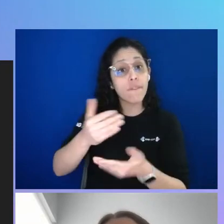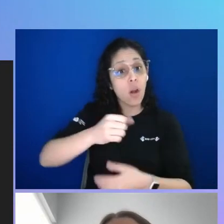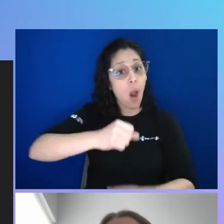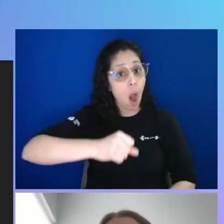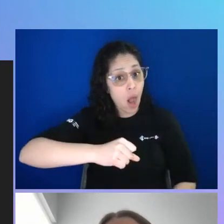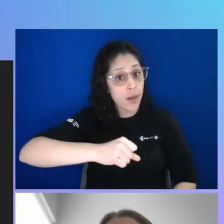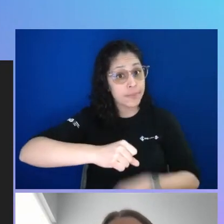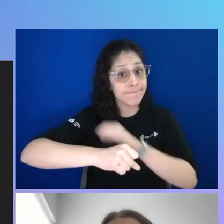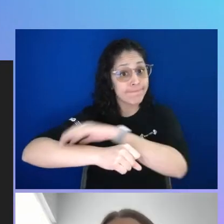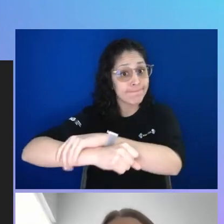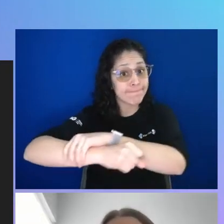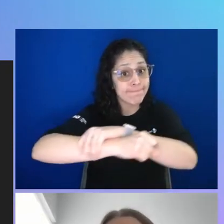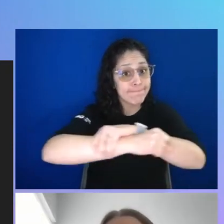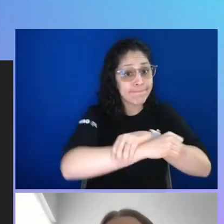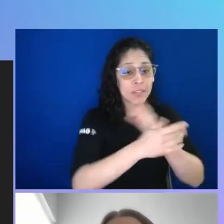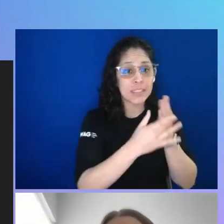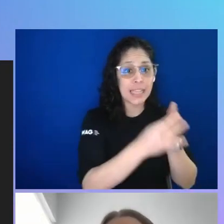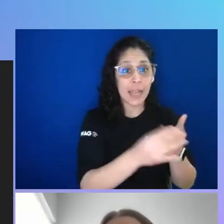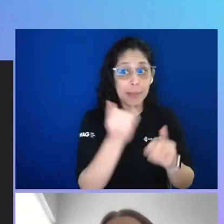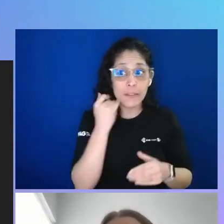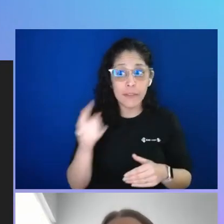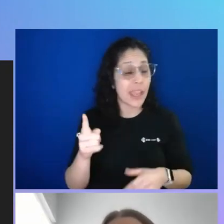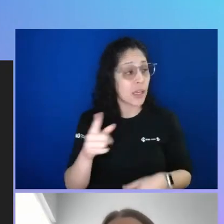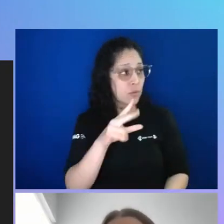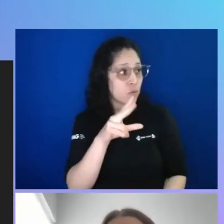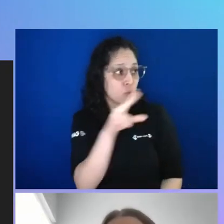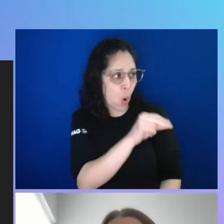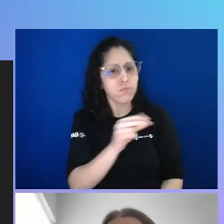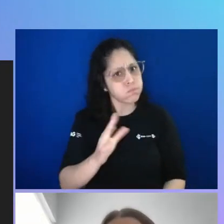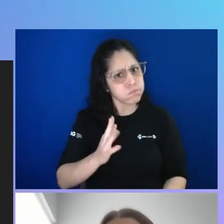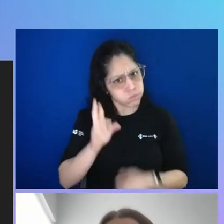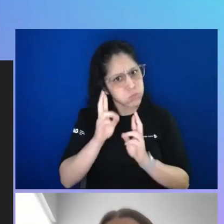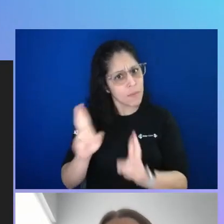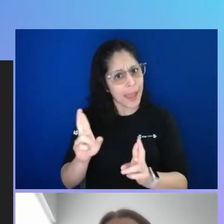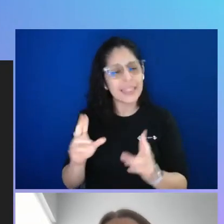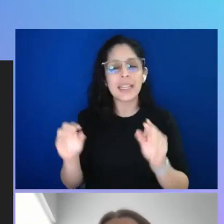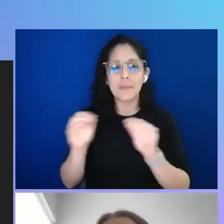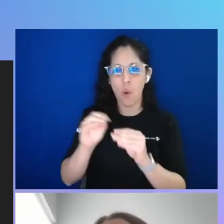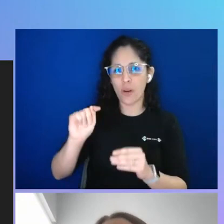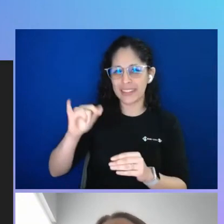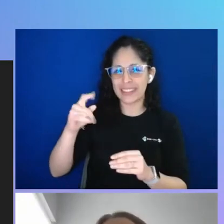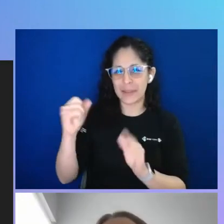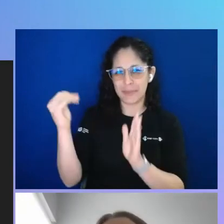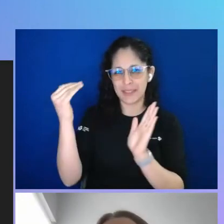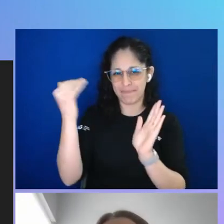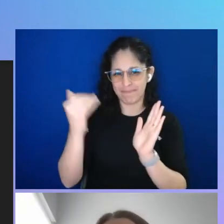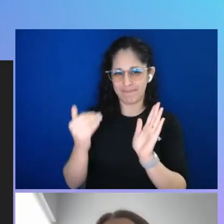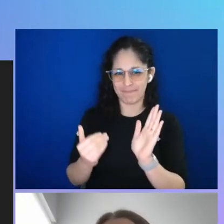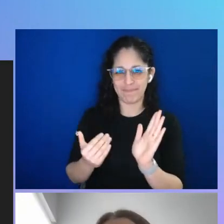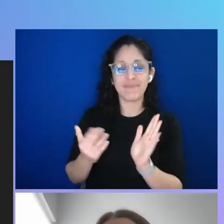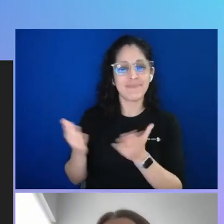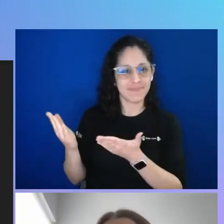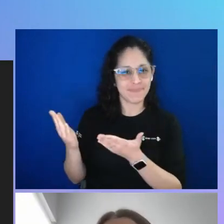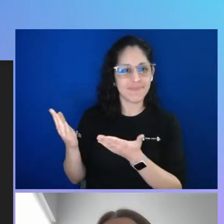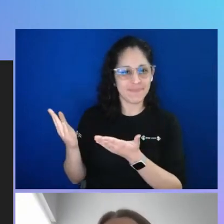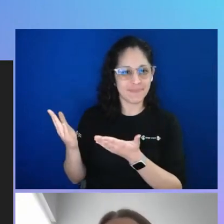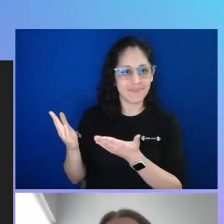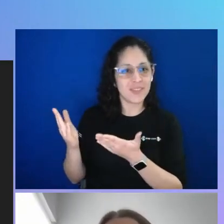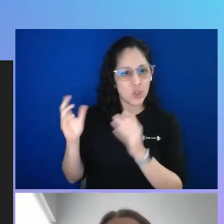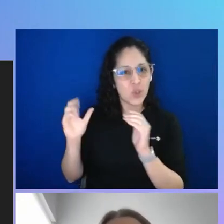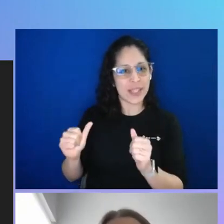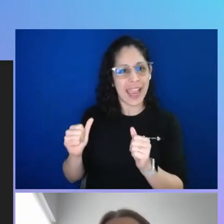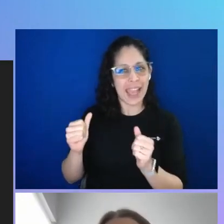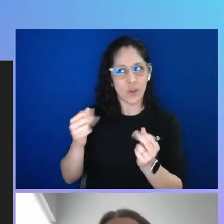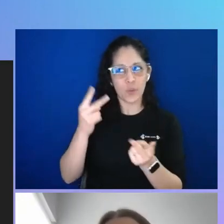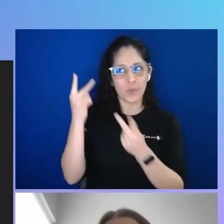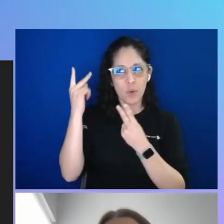no. And then there's some more tips here that you can always reflect back on too. But I do want to call out that you